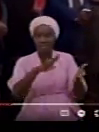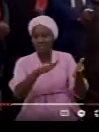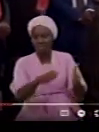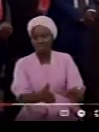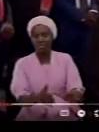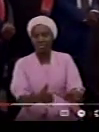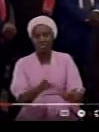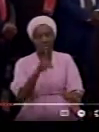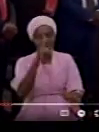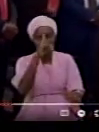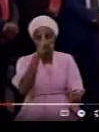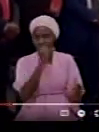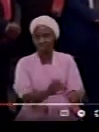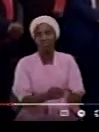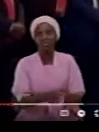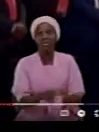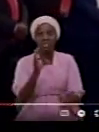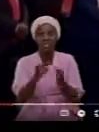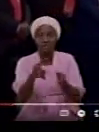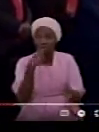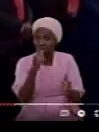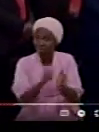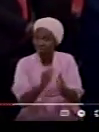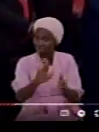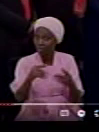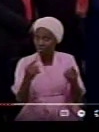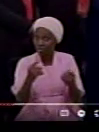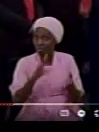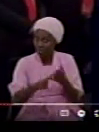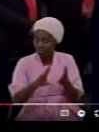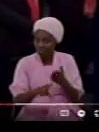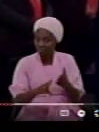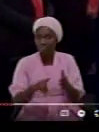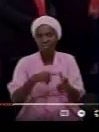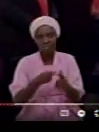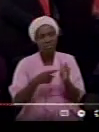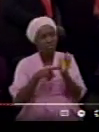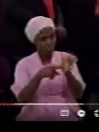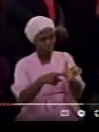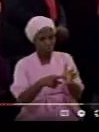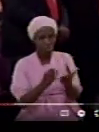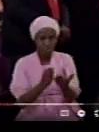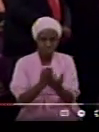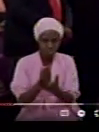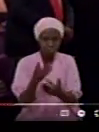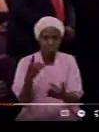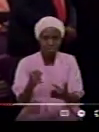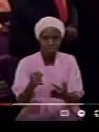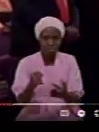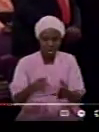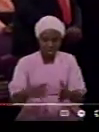your sins are forgiven, show it by the life you live.